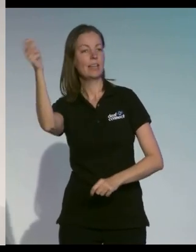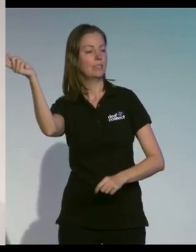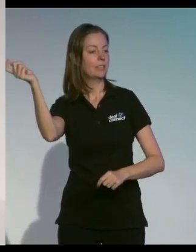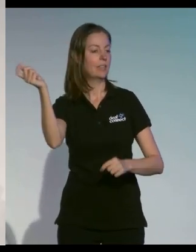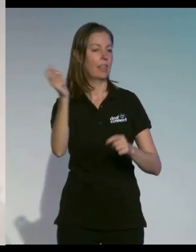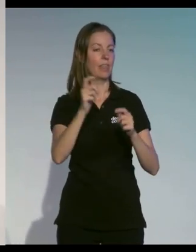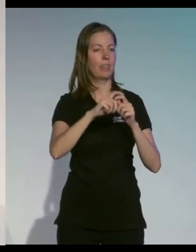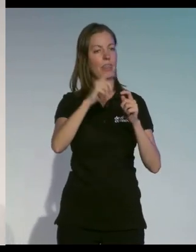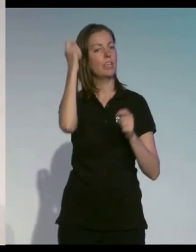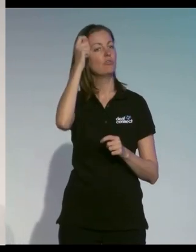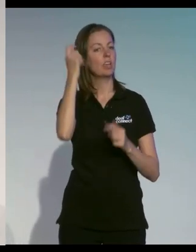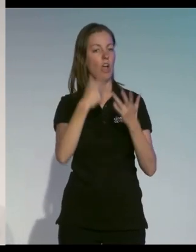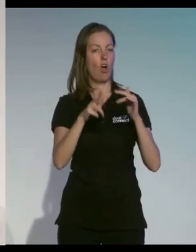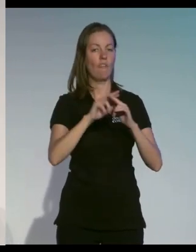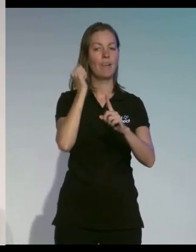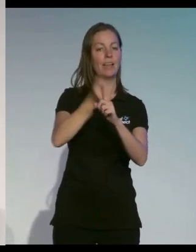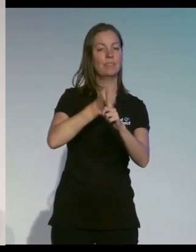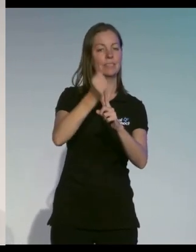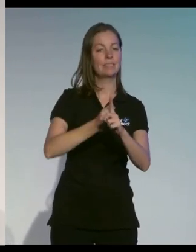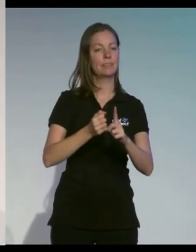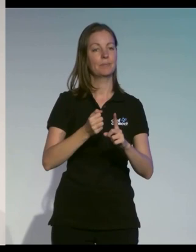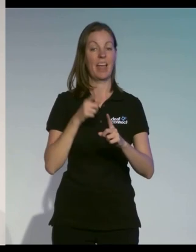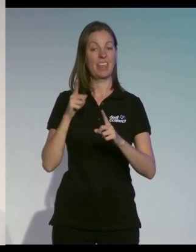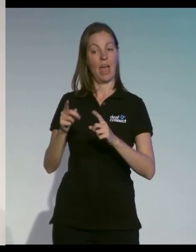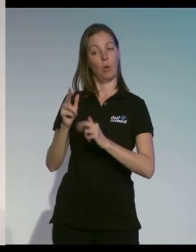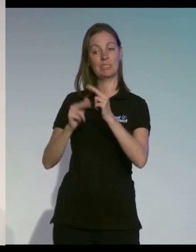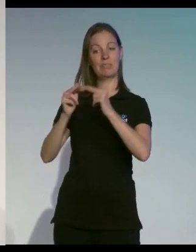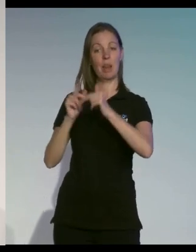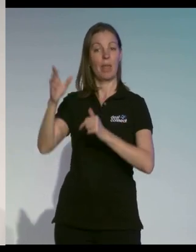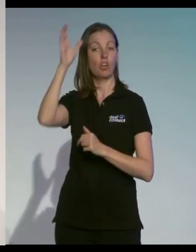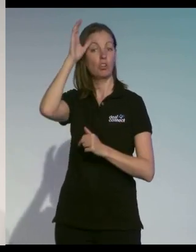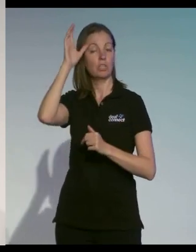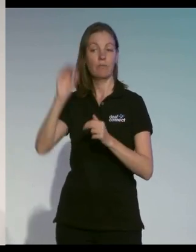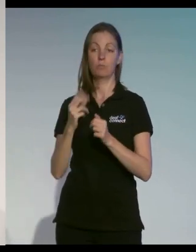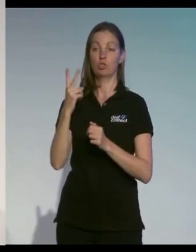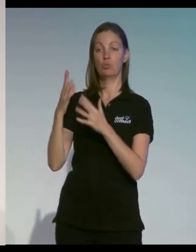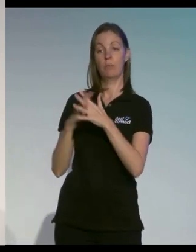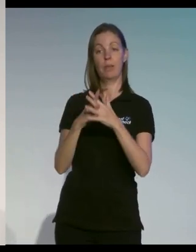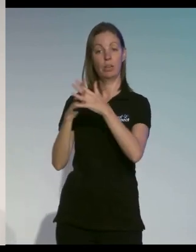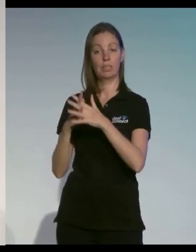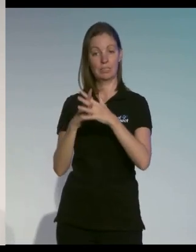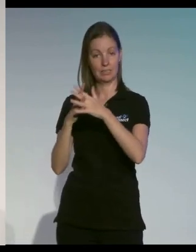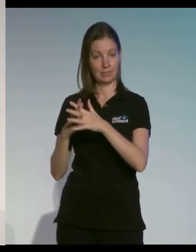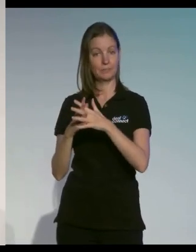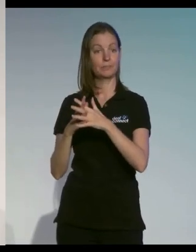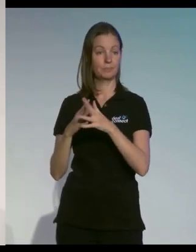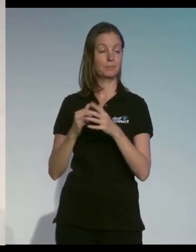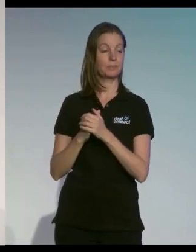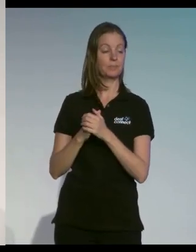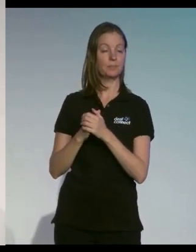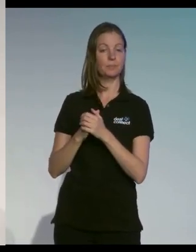name, because I think it's a great name, but I didn't. It was developed by two Americans, Catherine Sitkin and Margaret